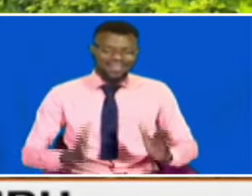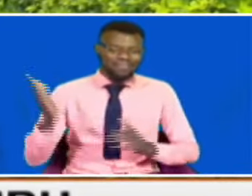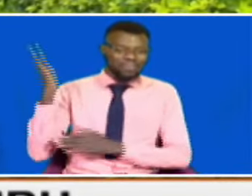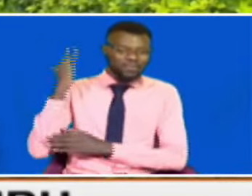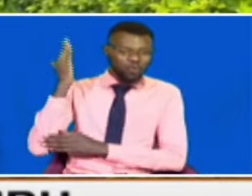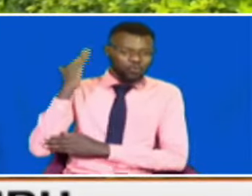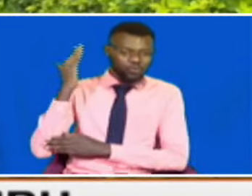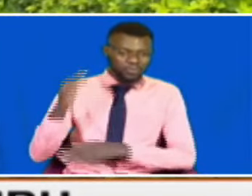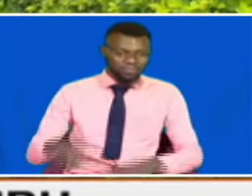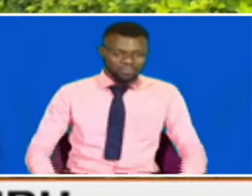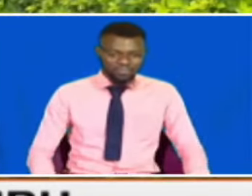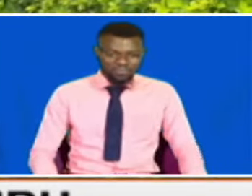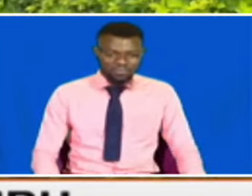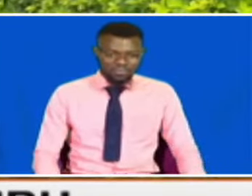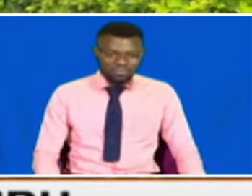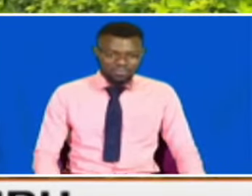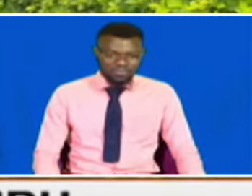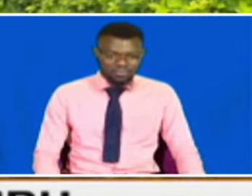wakati yule,